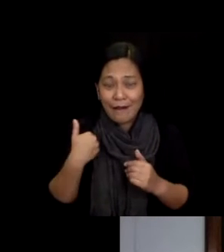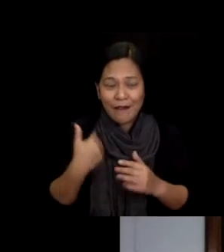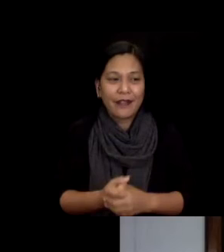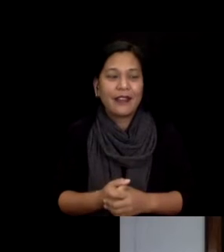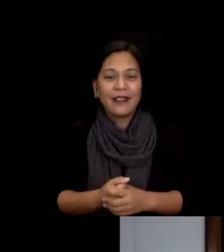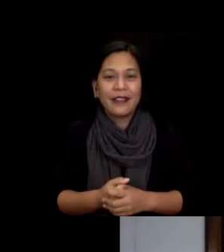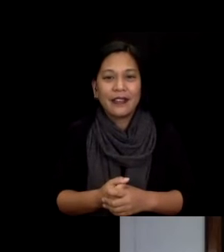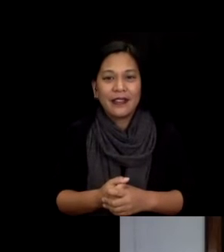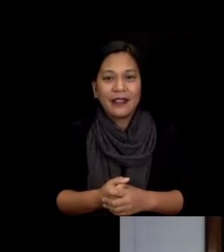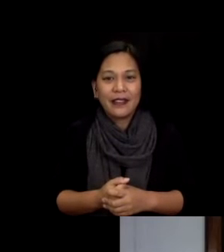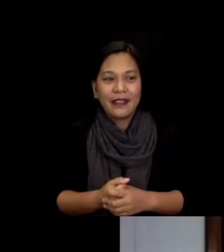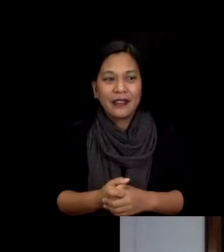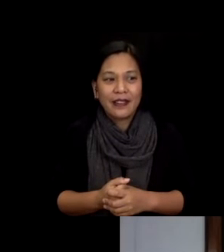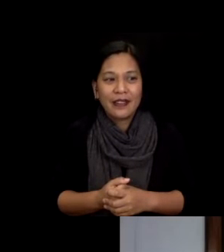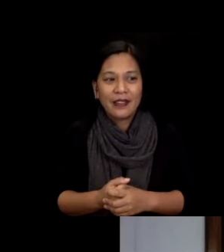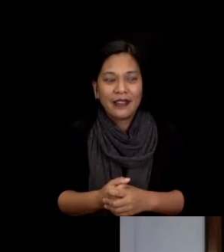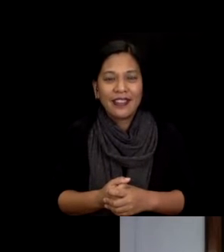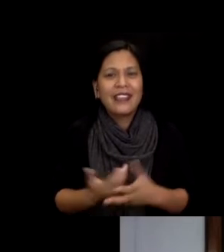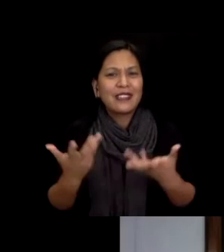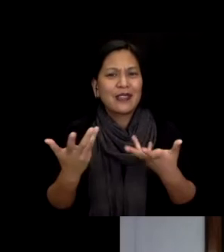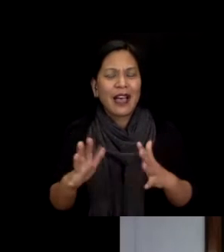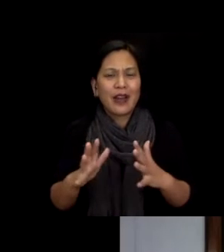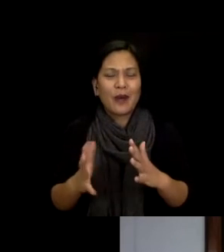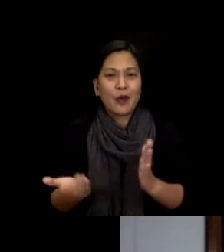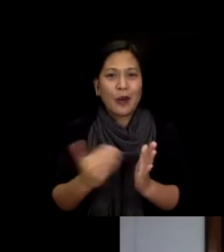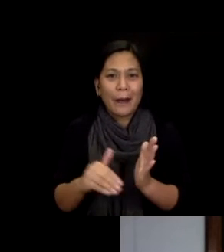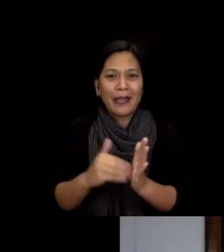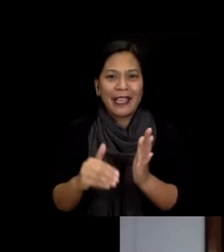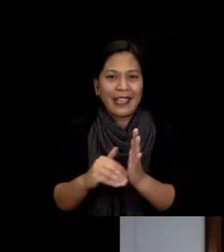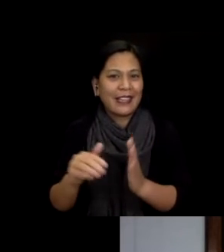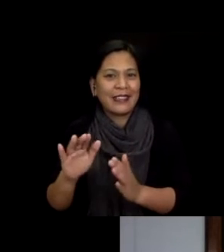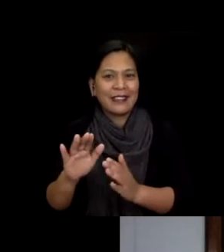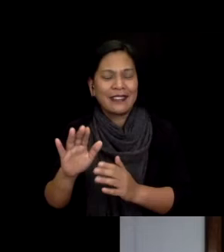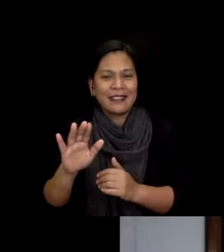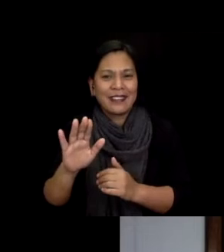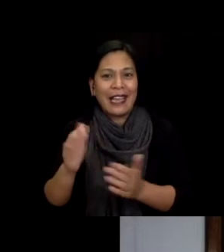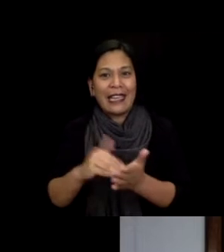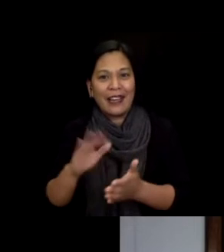I don't want to repeat anything that Belinda lovingly shared.